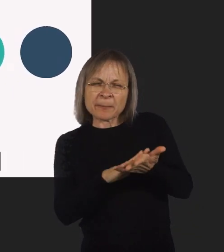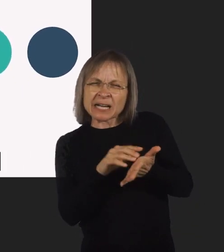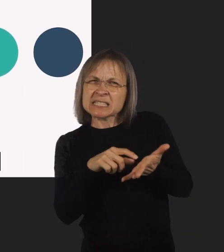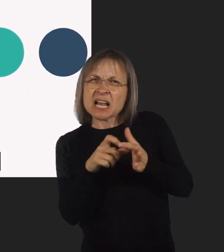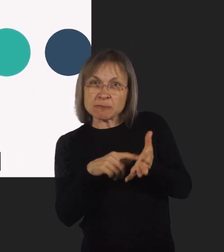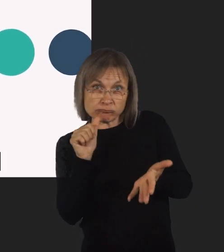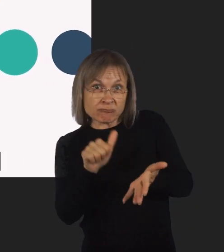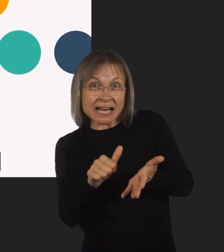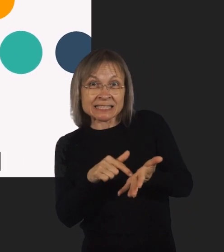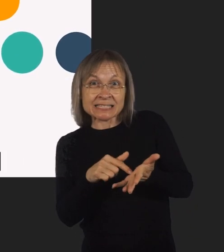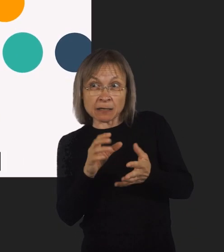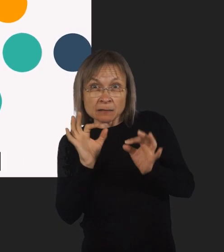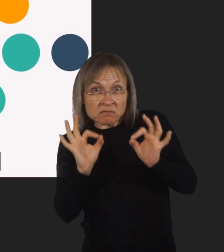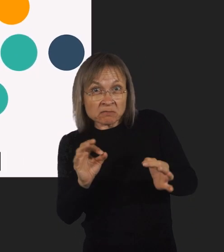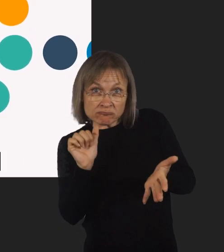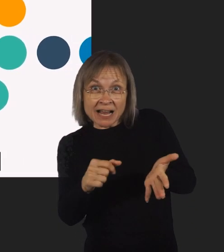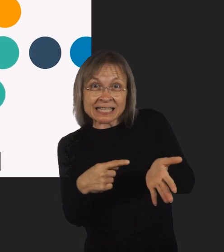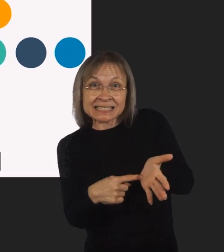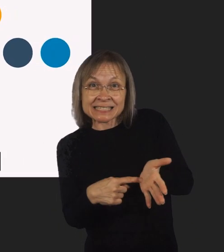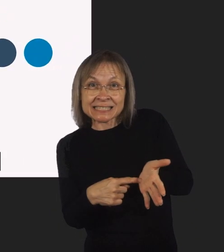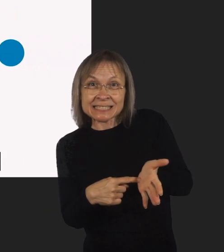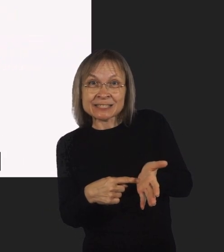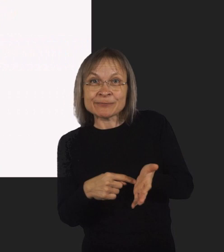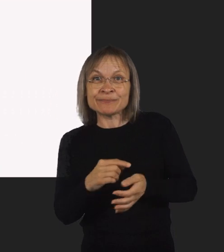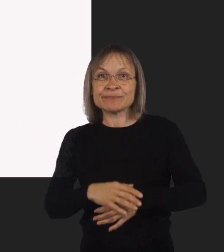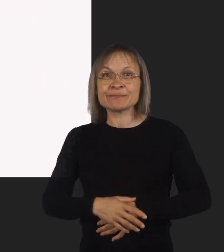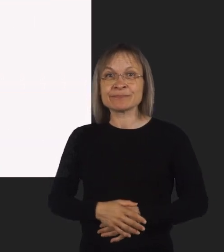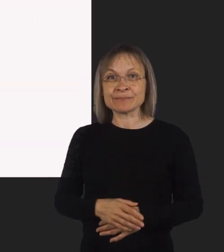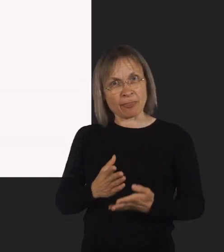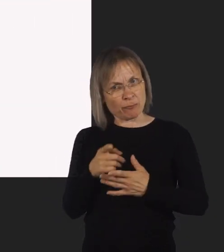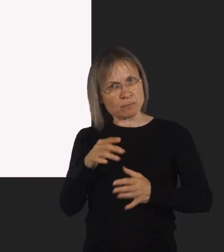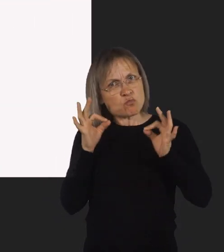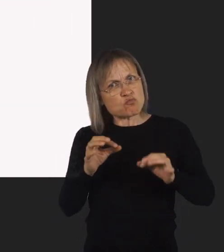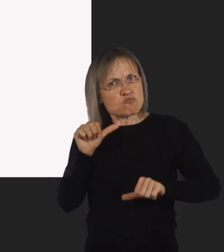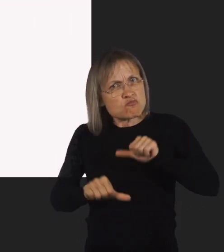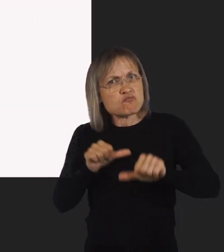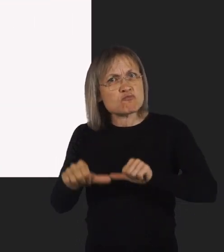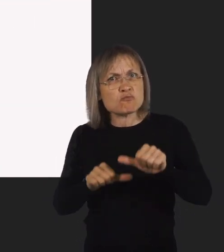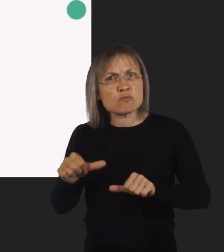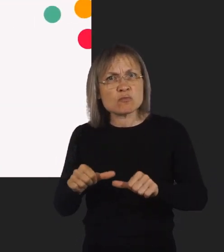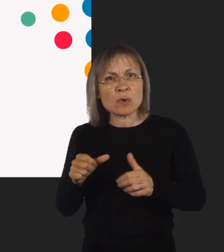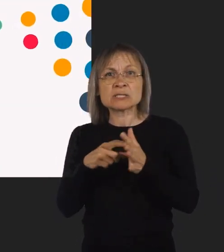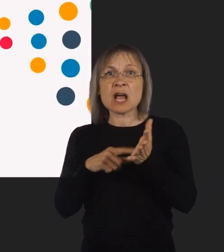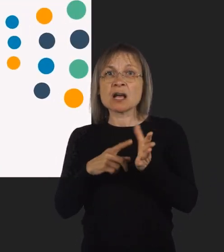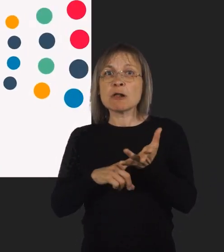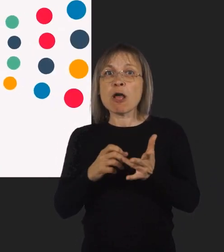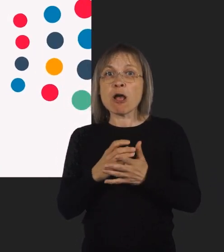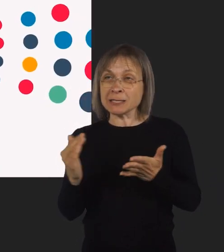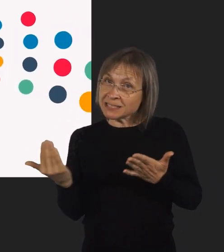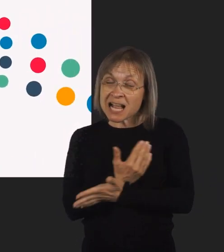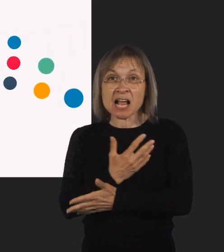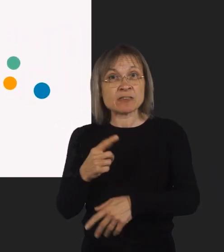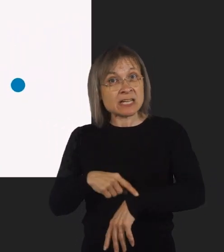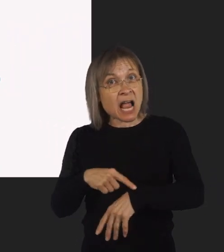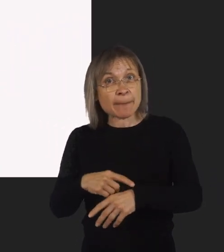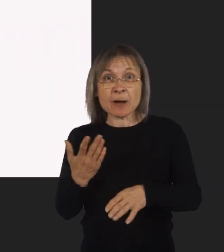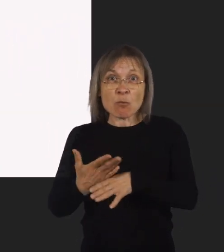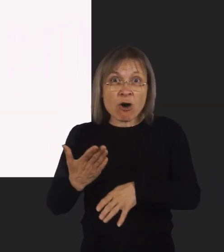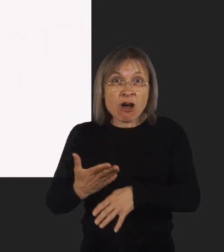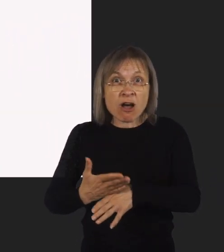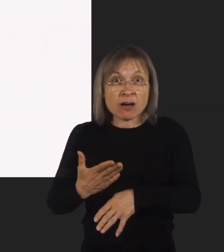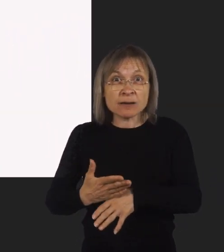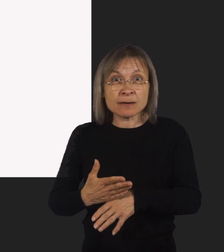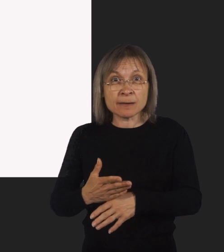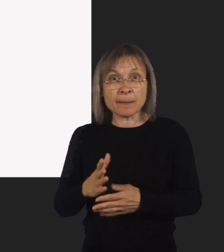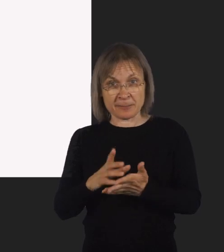captured the meanings and accuracy of the data. Through this robust cycle, DataLoch saves researchers time and